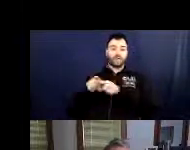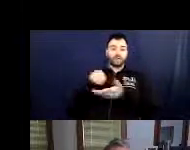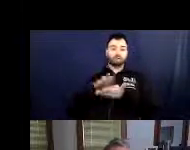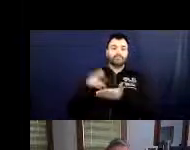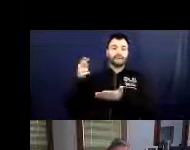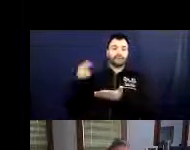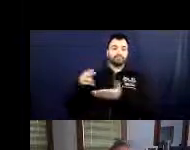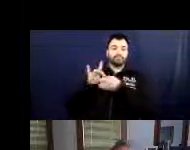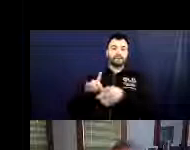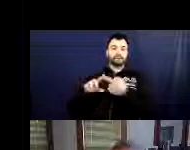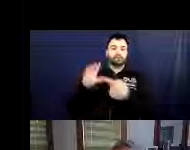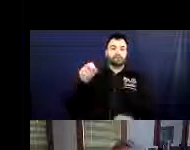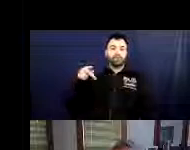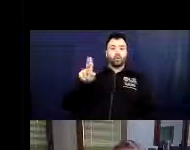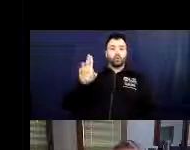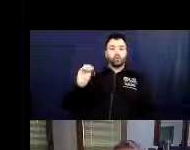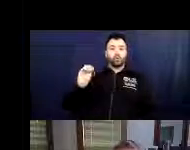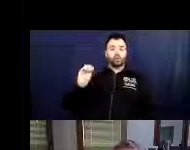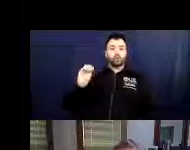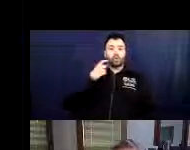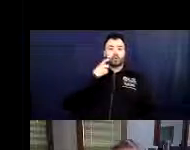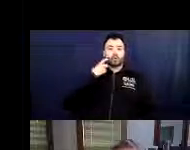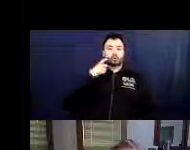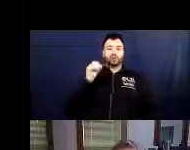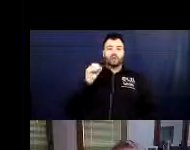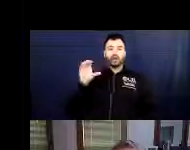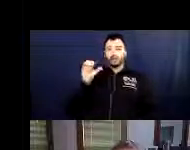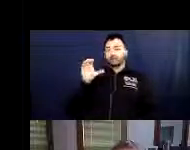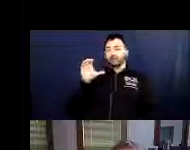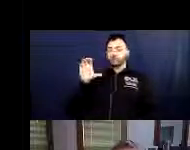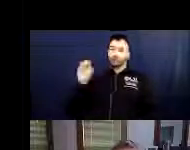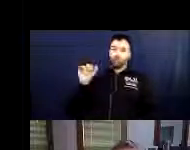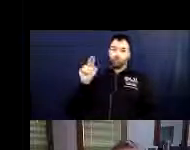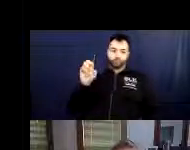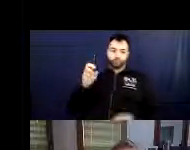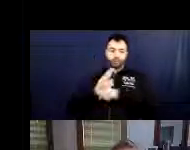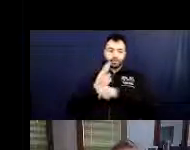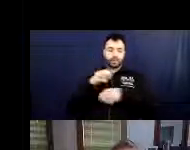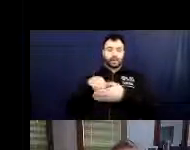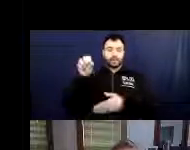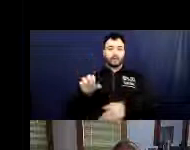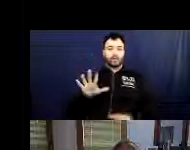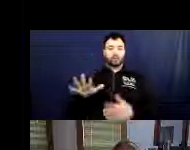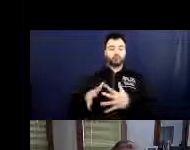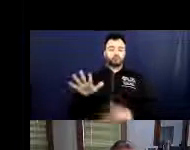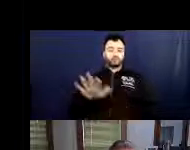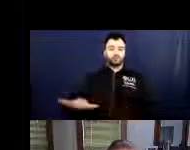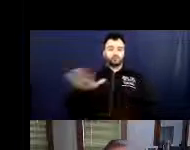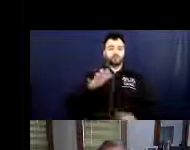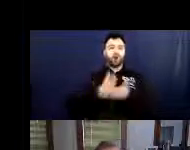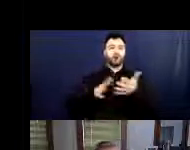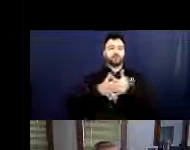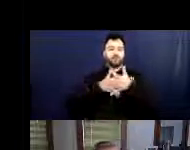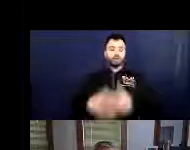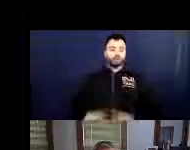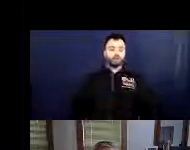and cocaine use in the South during that era as well. And unlike what many people